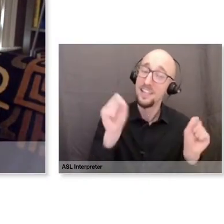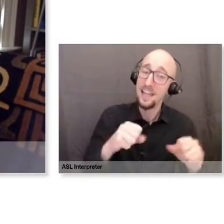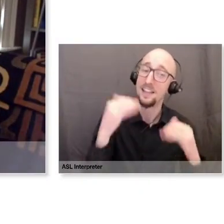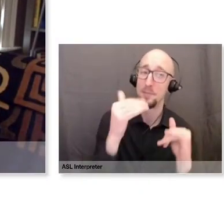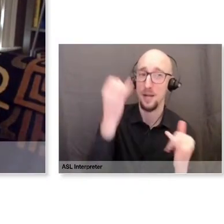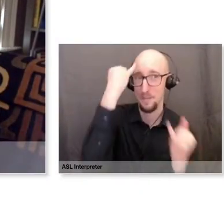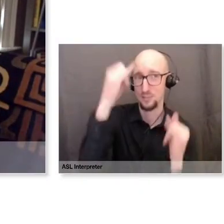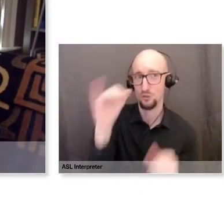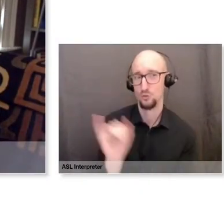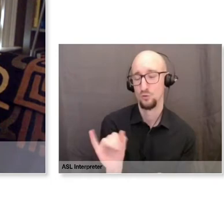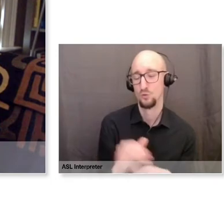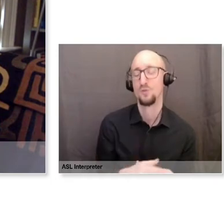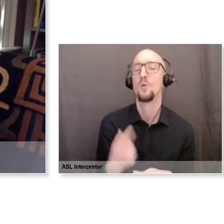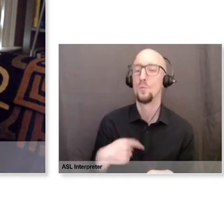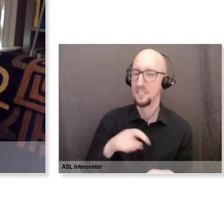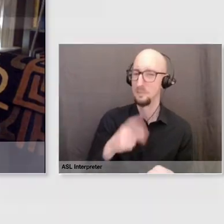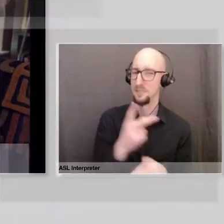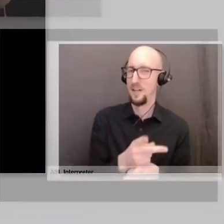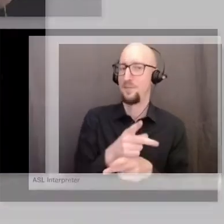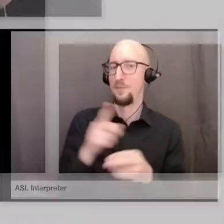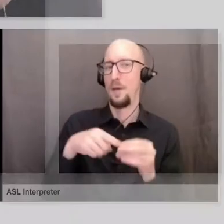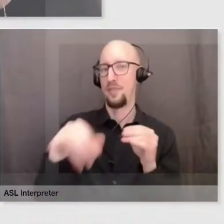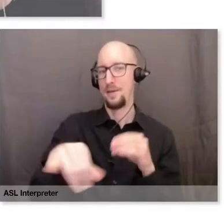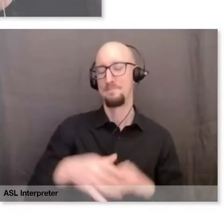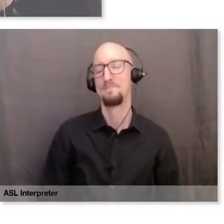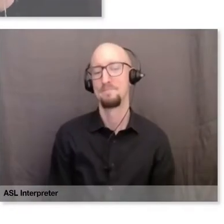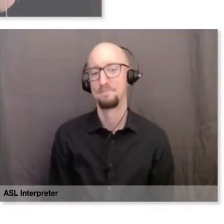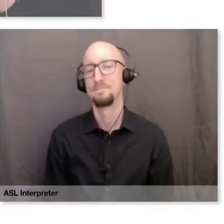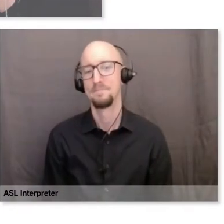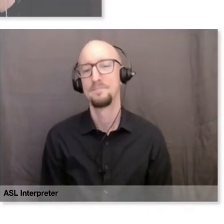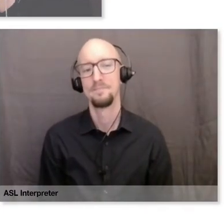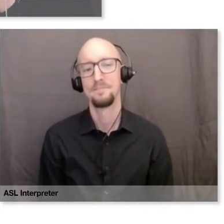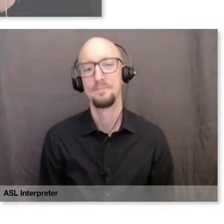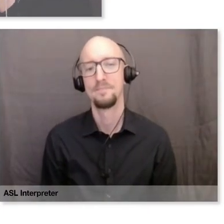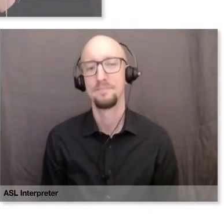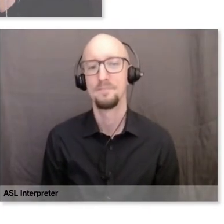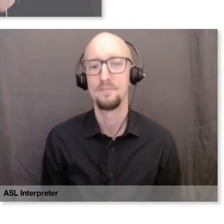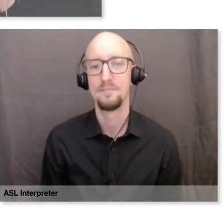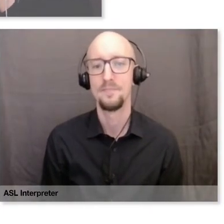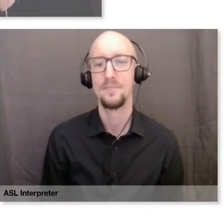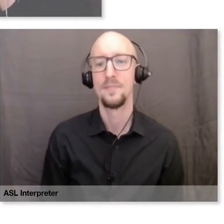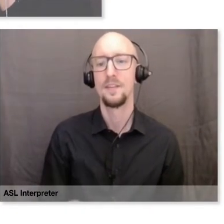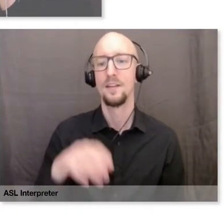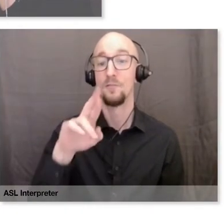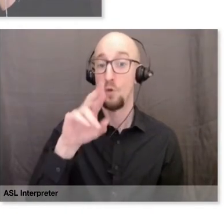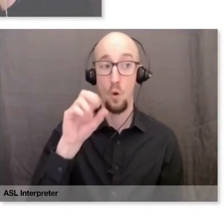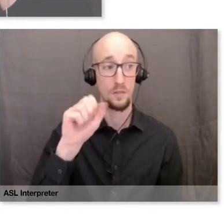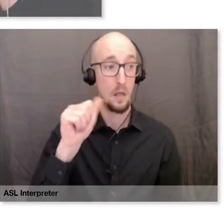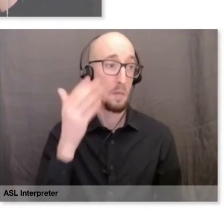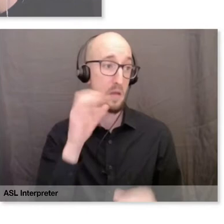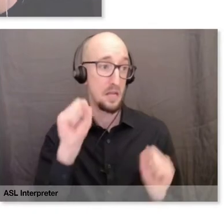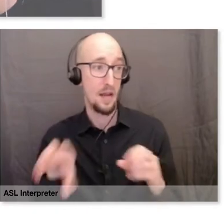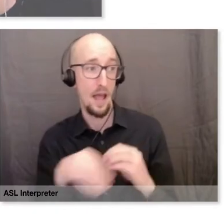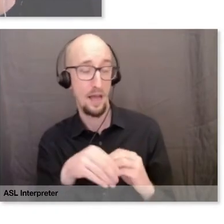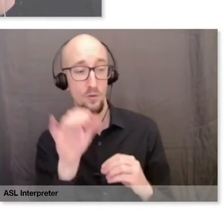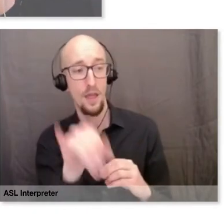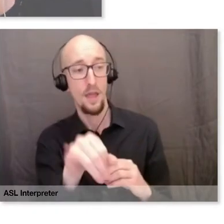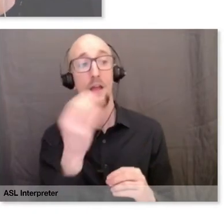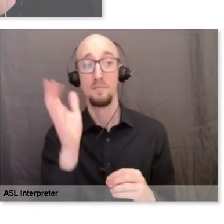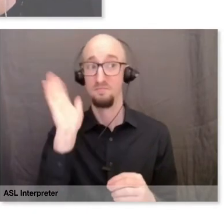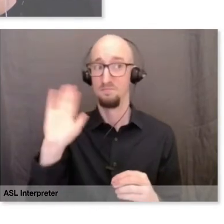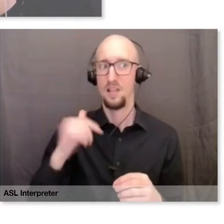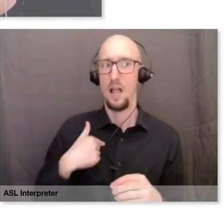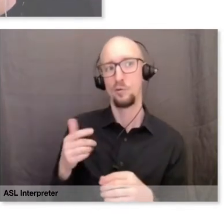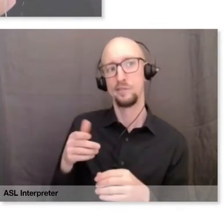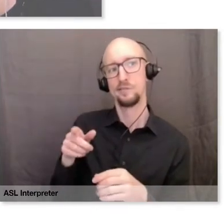And we have to watch out for that. Yeah, or, and I have something to add to that, maybe. When I was at CERN, where I did